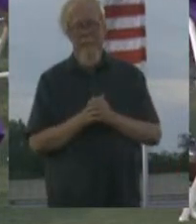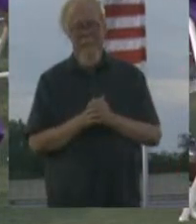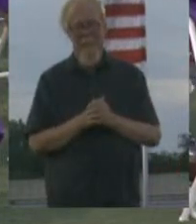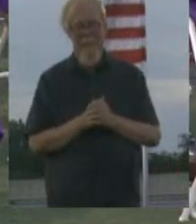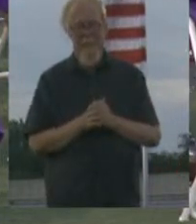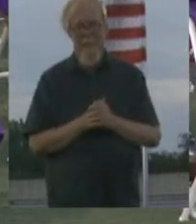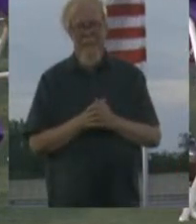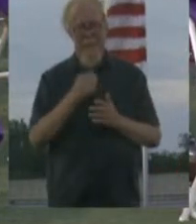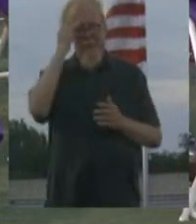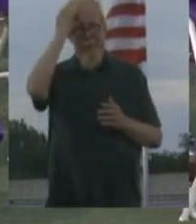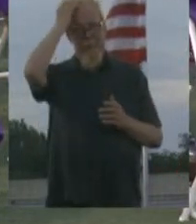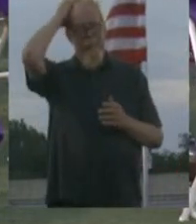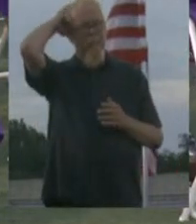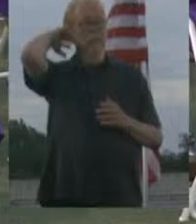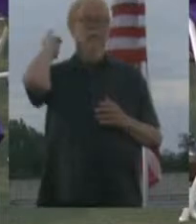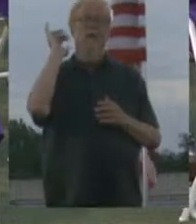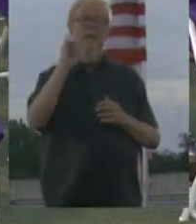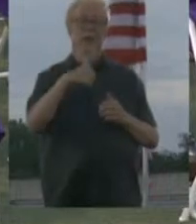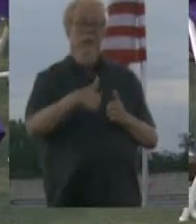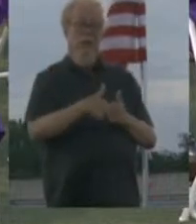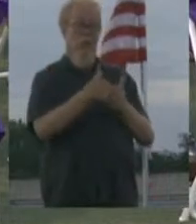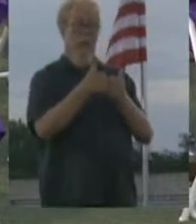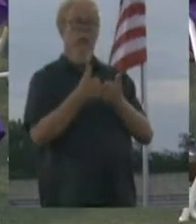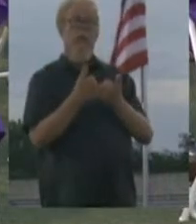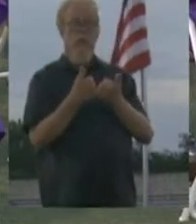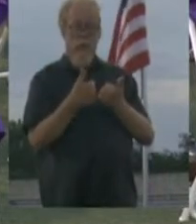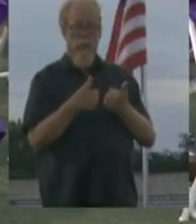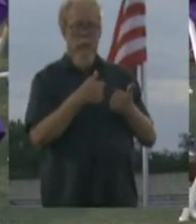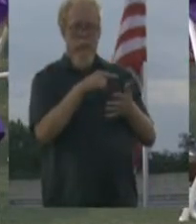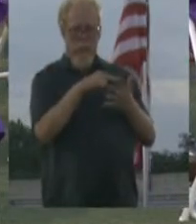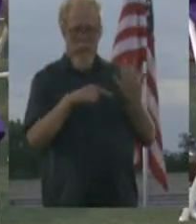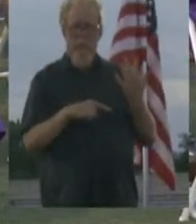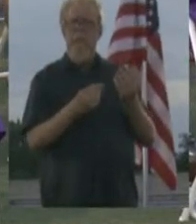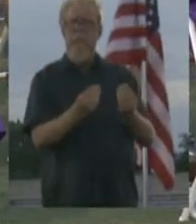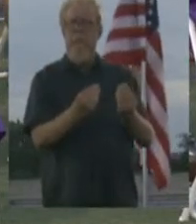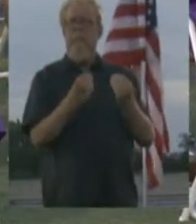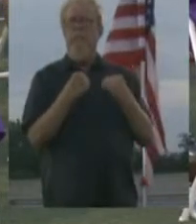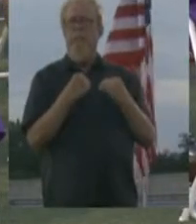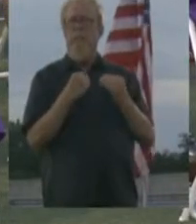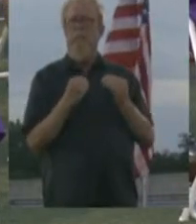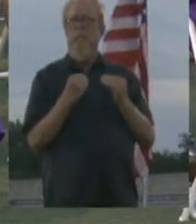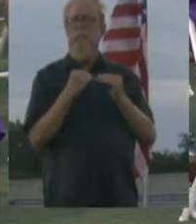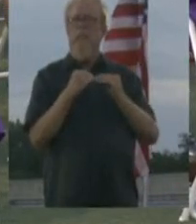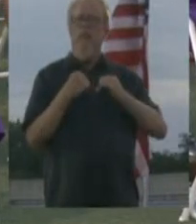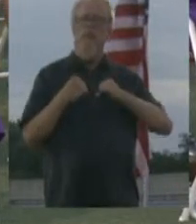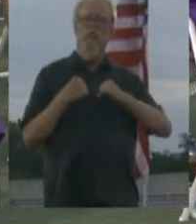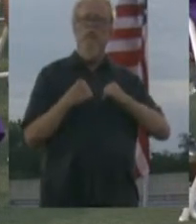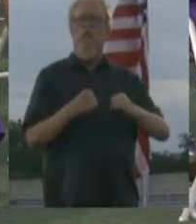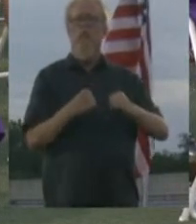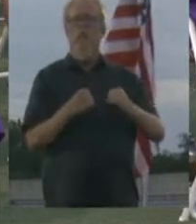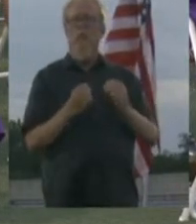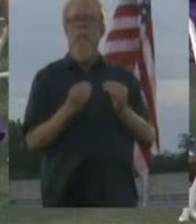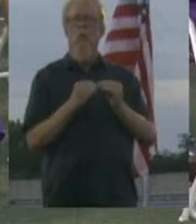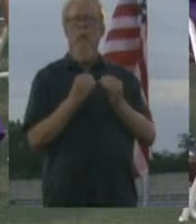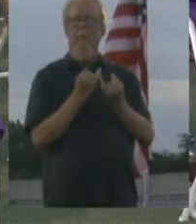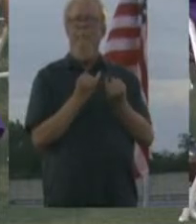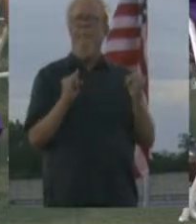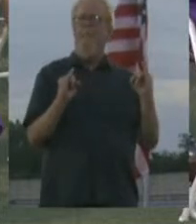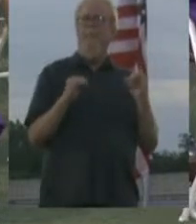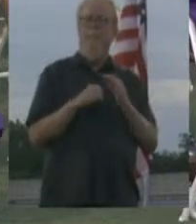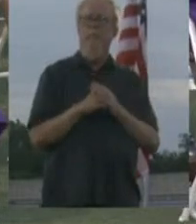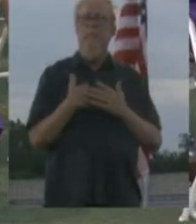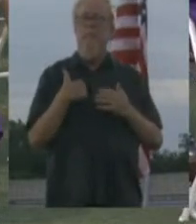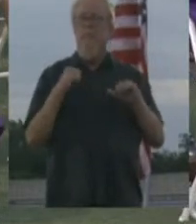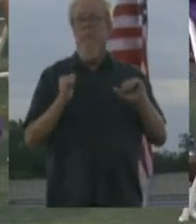Overcoming these challenges, however, has only made us stronger, more responsible, and independent. And because of this, I can say that